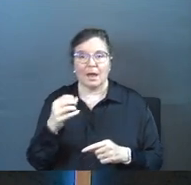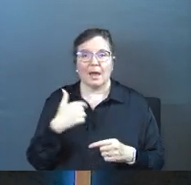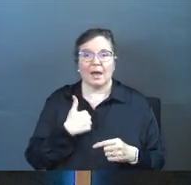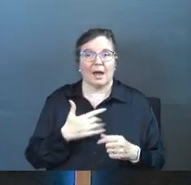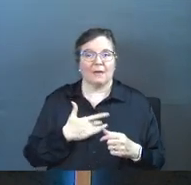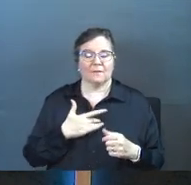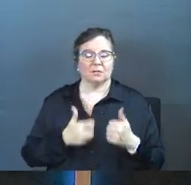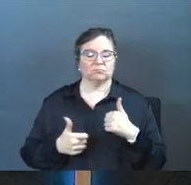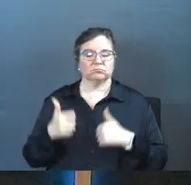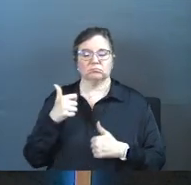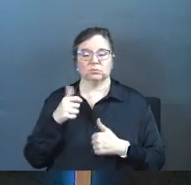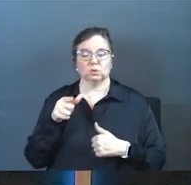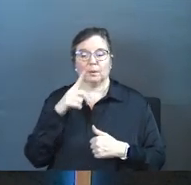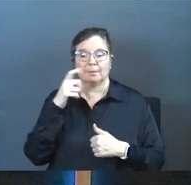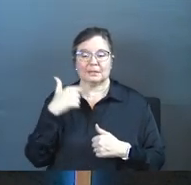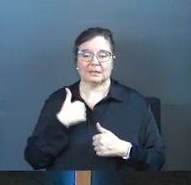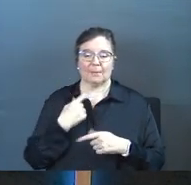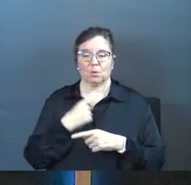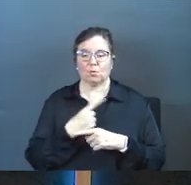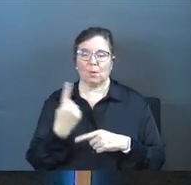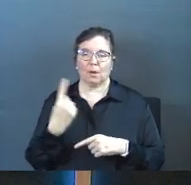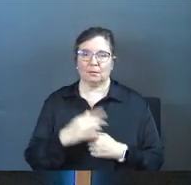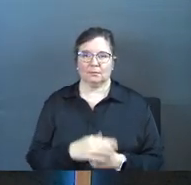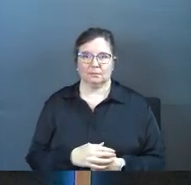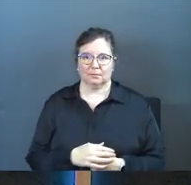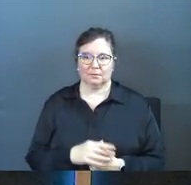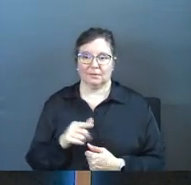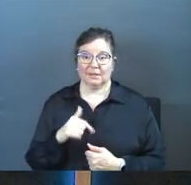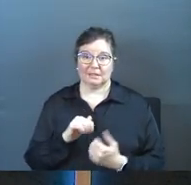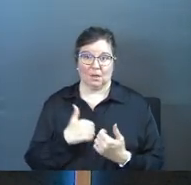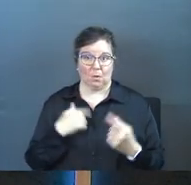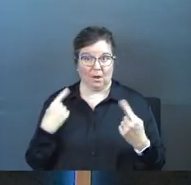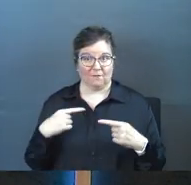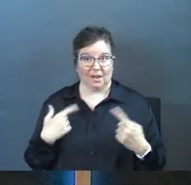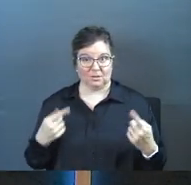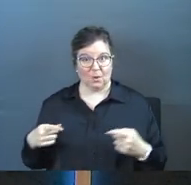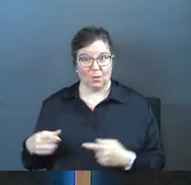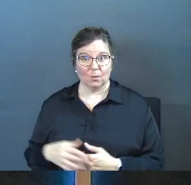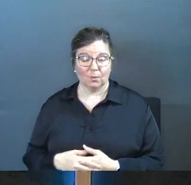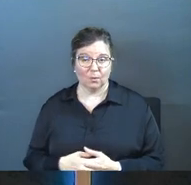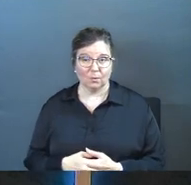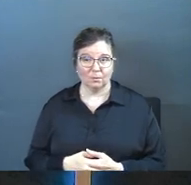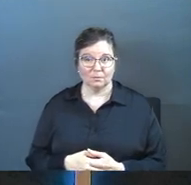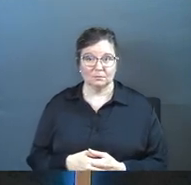and I feel superior to you because I'm the right one. This is how our fights go.